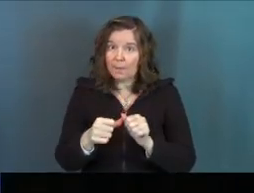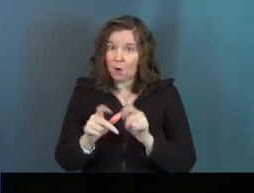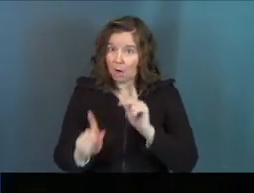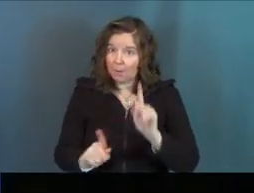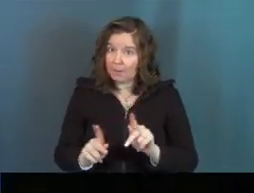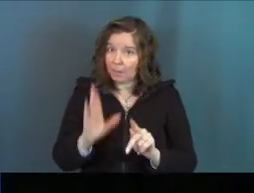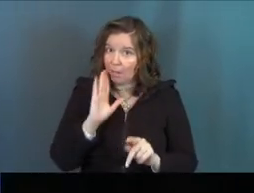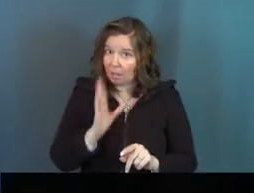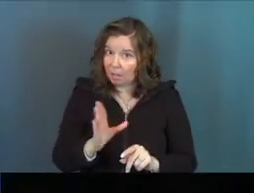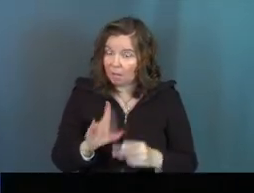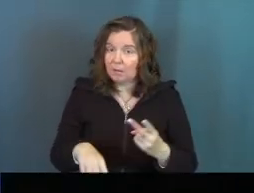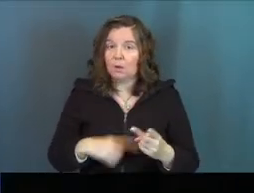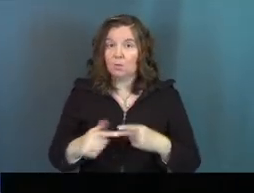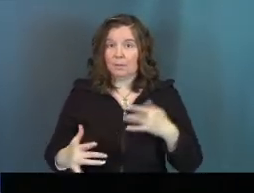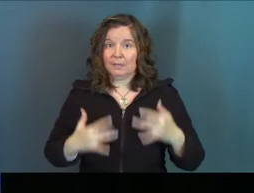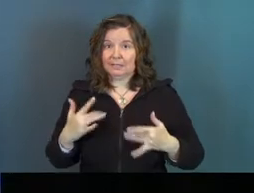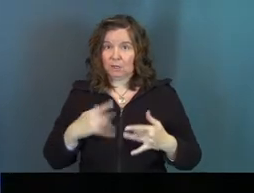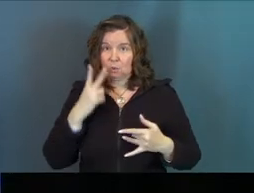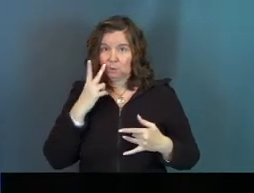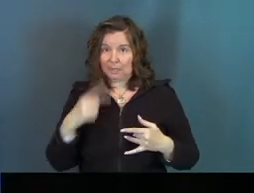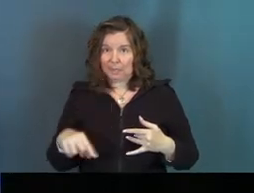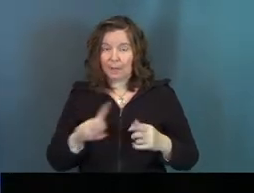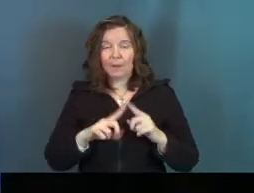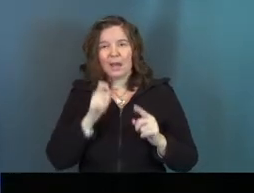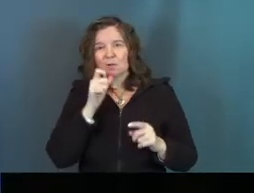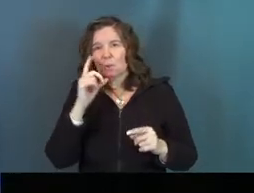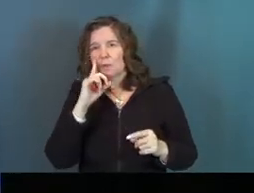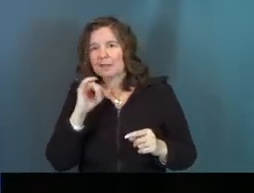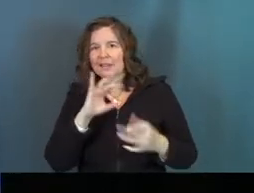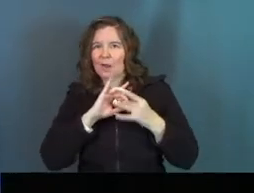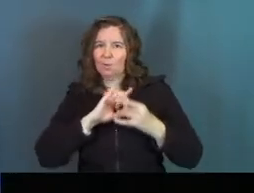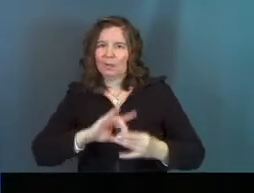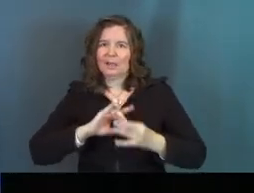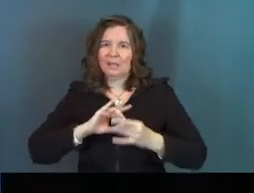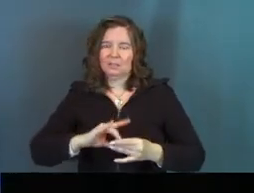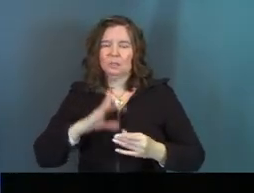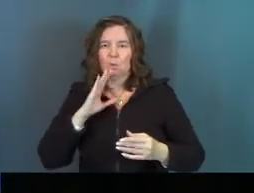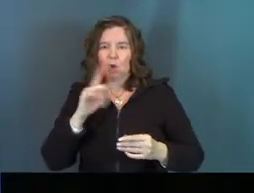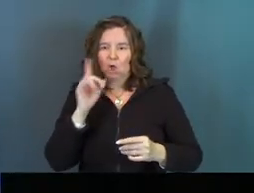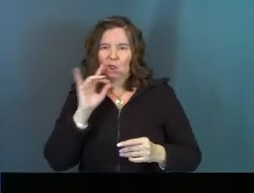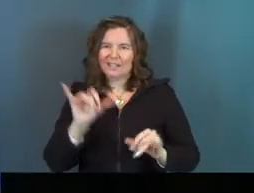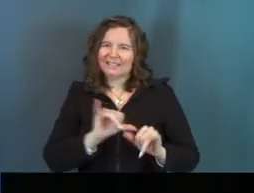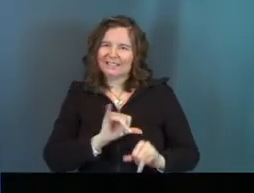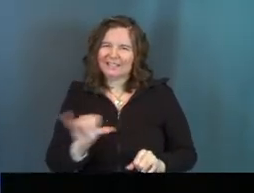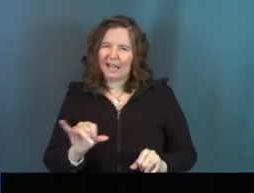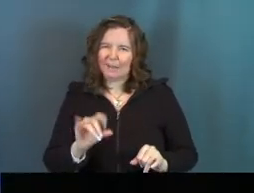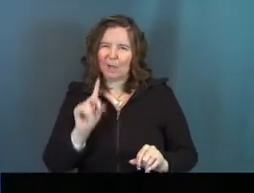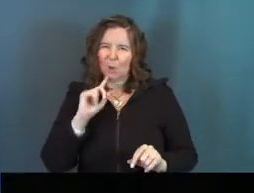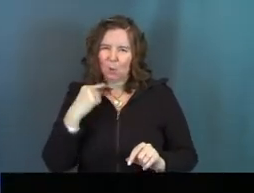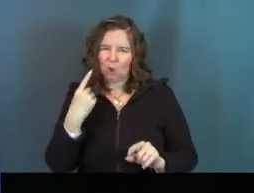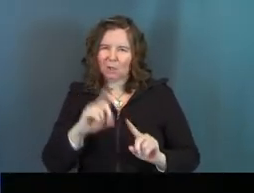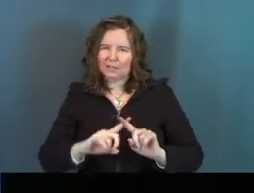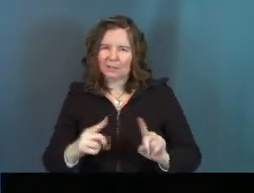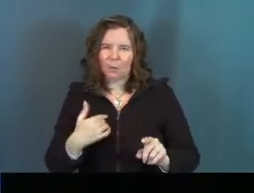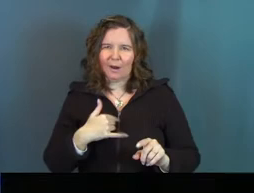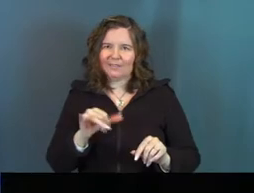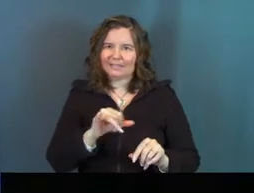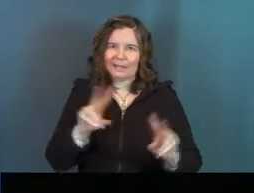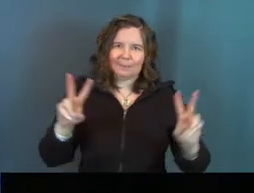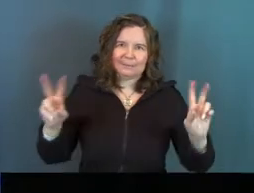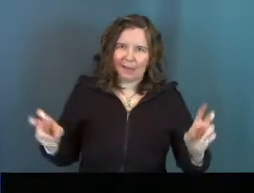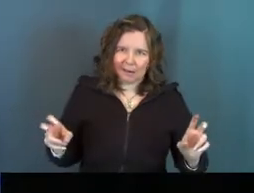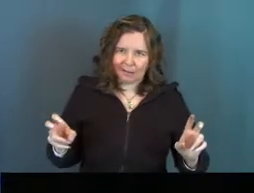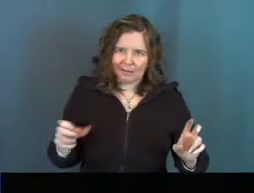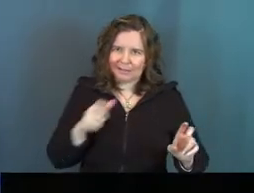our people and we'll be excited to see them, but I don't think that relationship will look the same. It won't hold the same covenant, the same